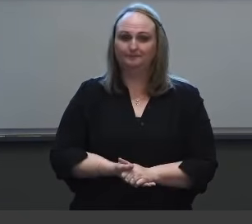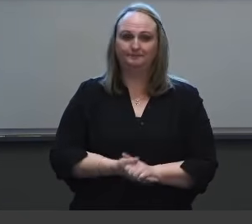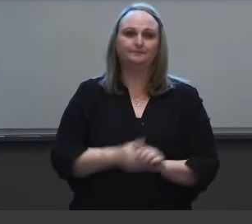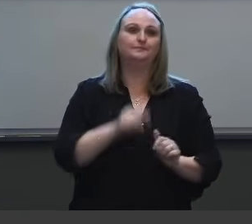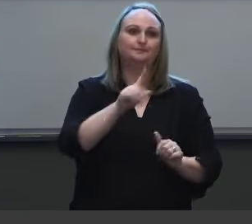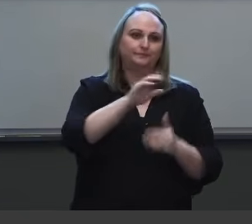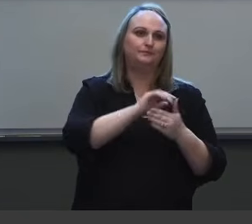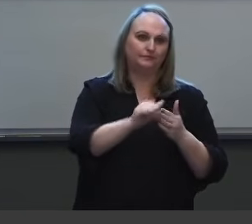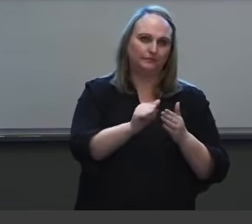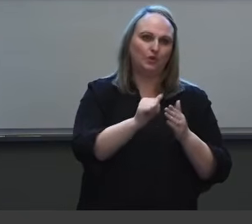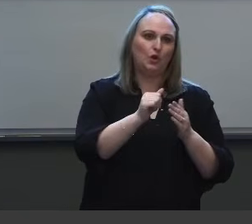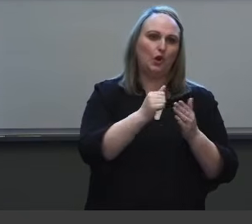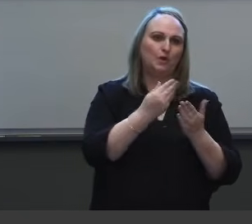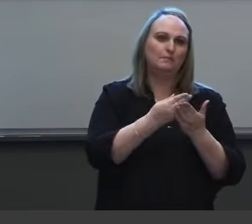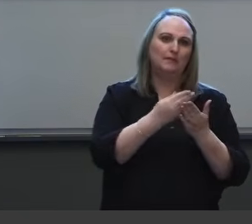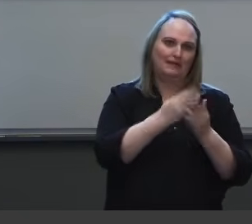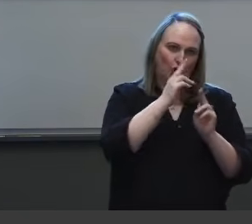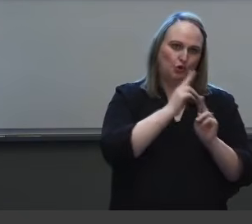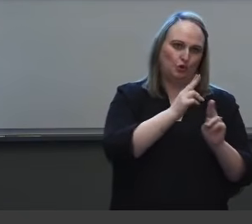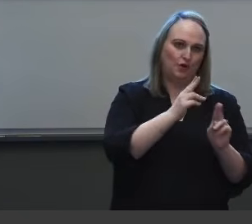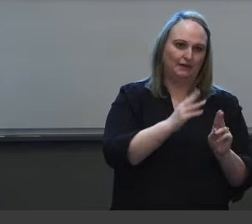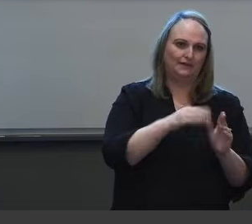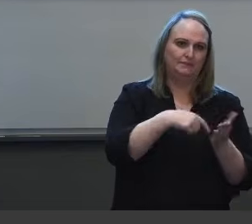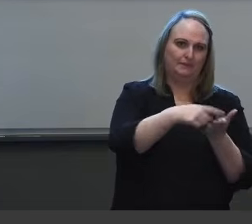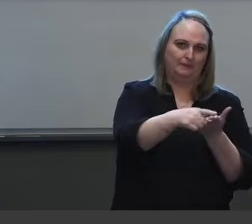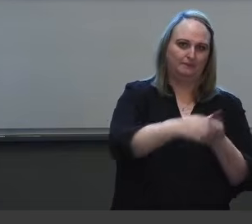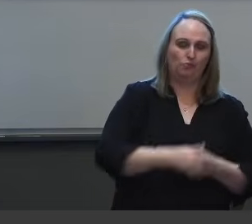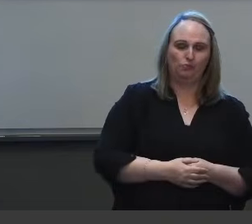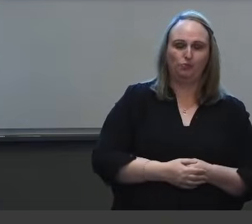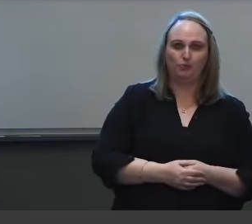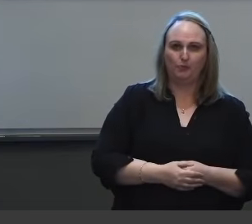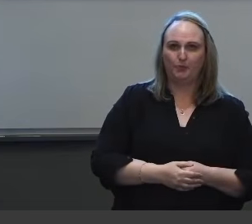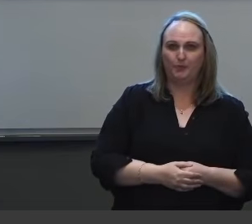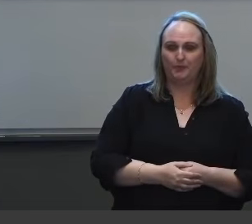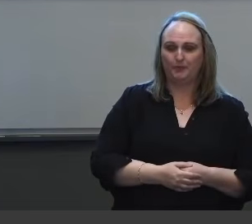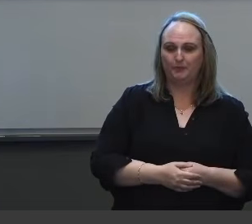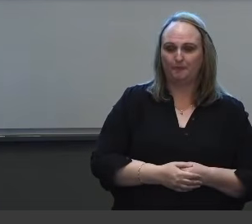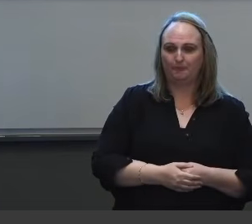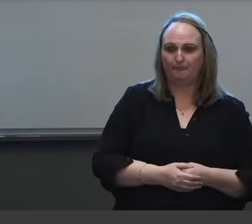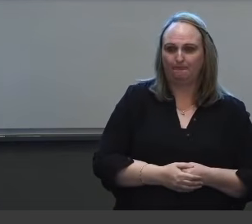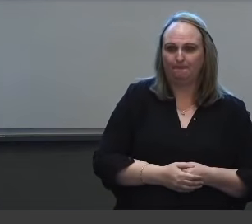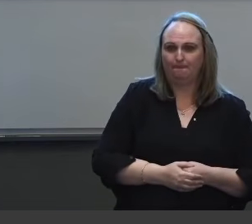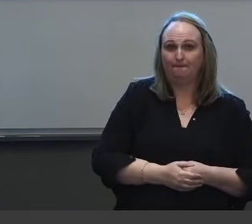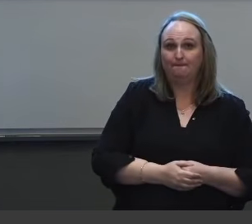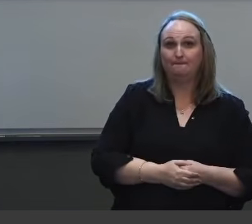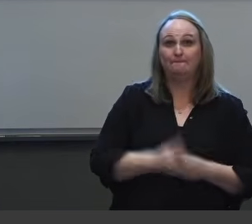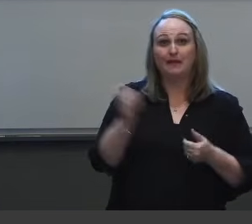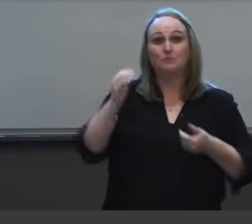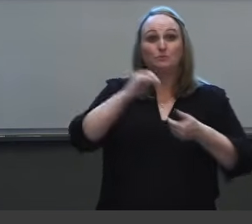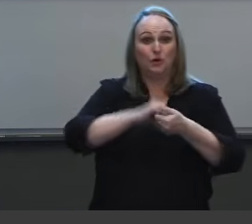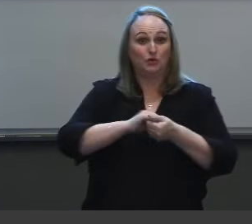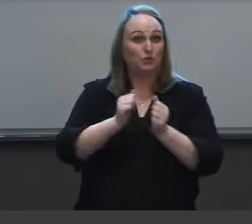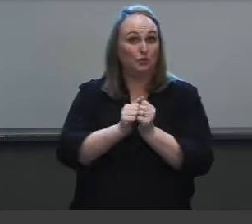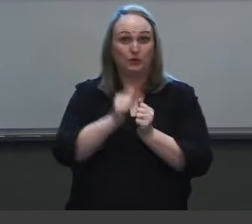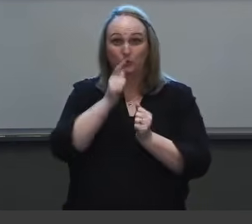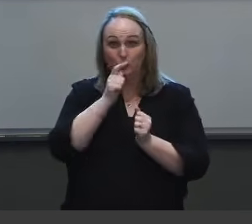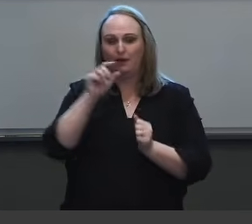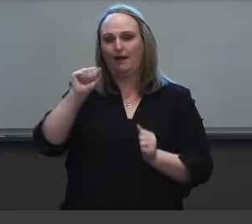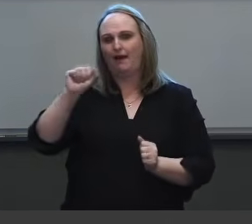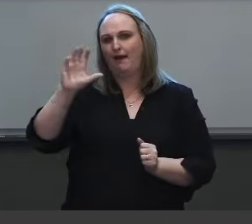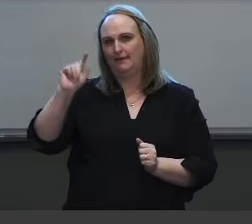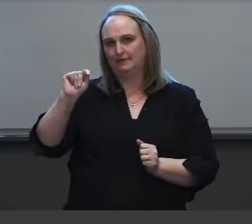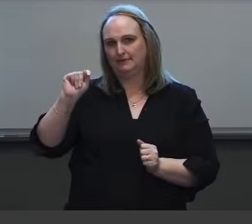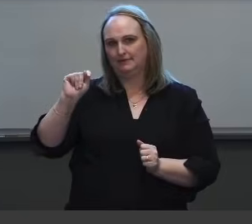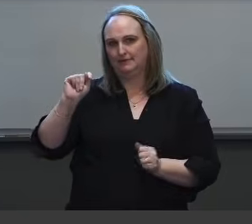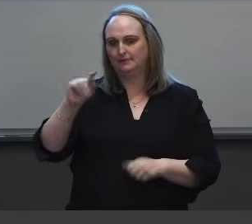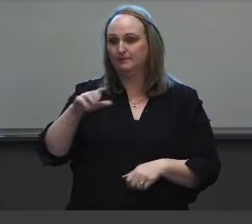$100 honorarium as a compensation. And this research is being done in partnership with ACT. So I just